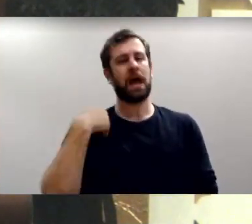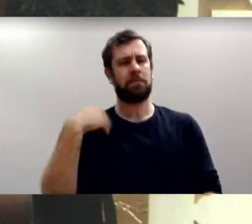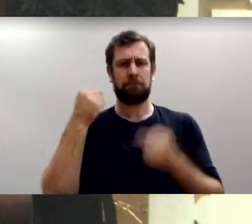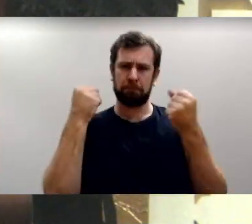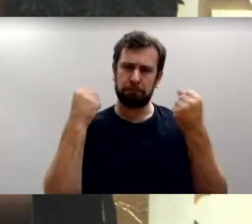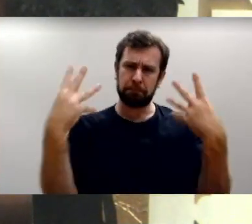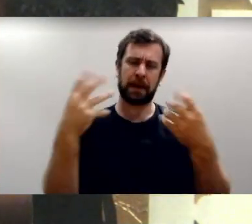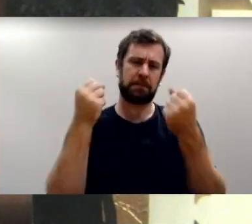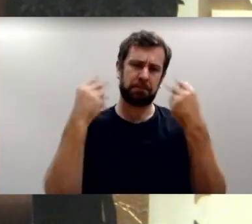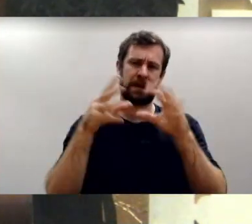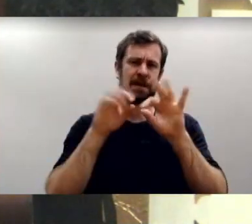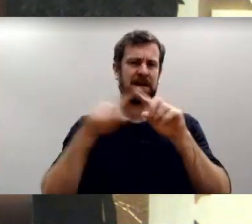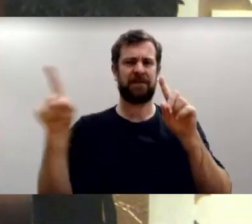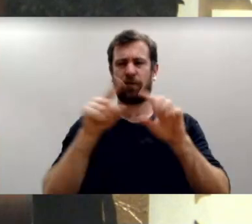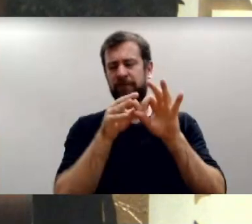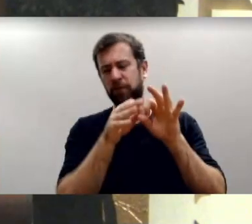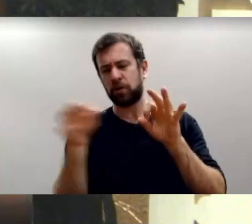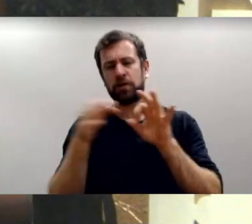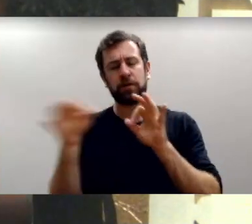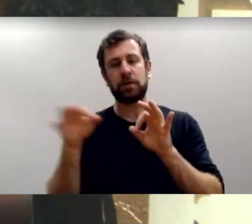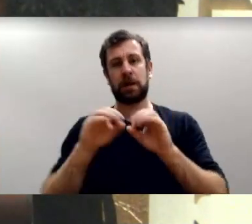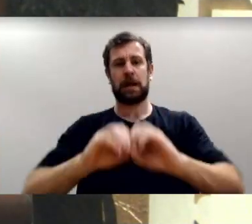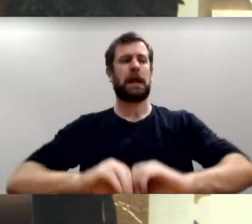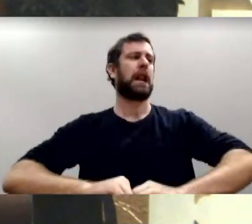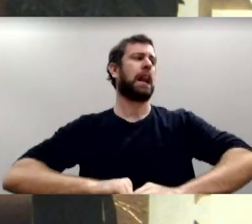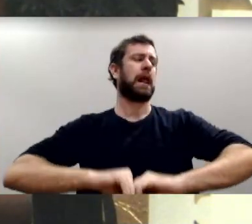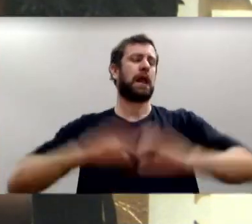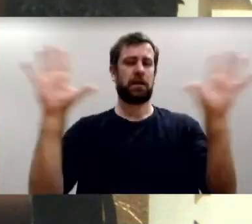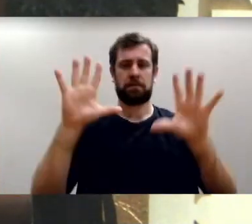in the Quran which are clear, bayyin.